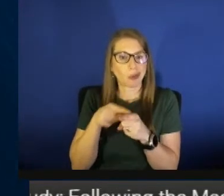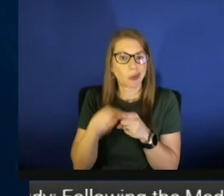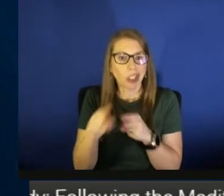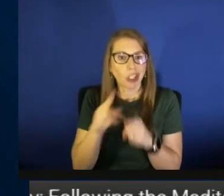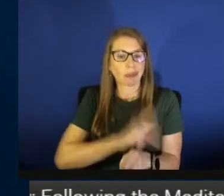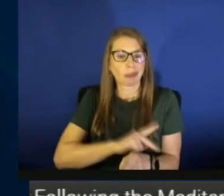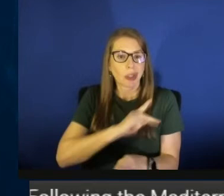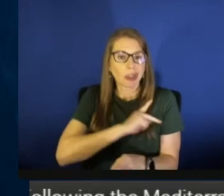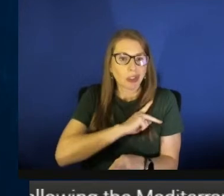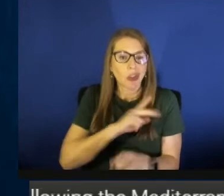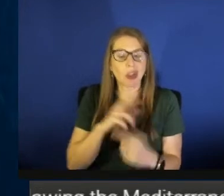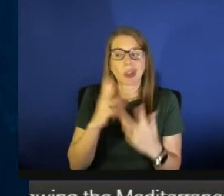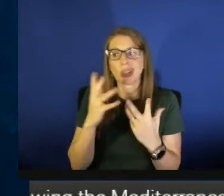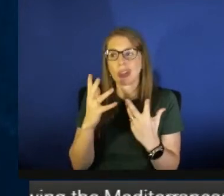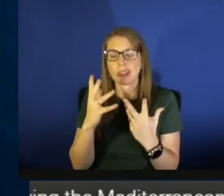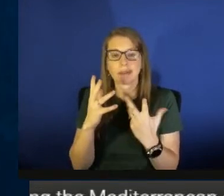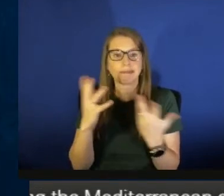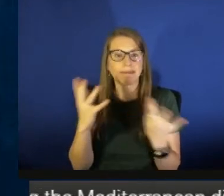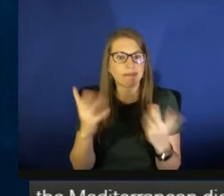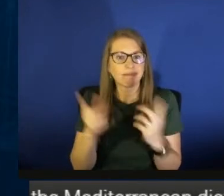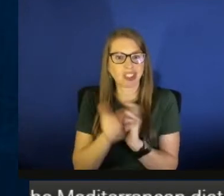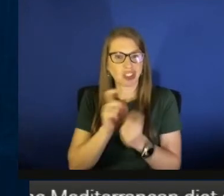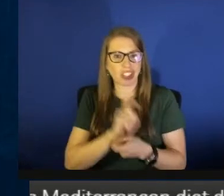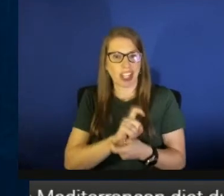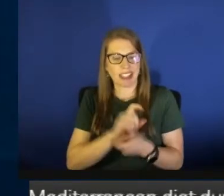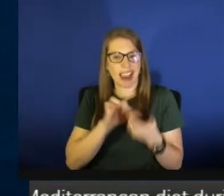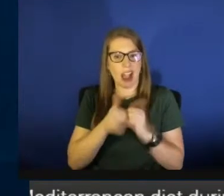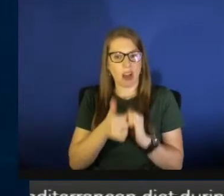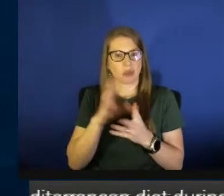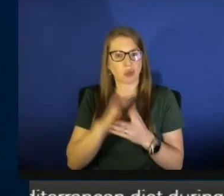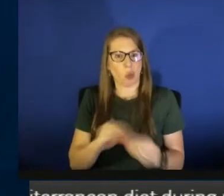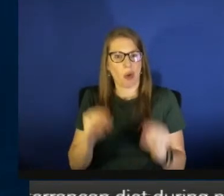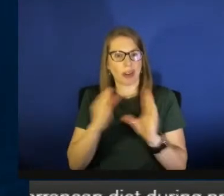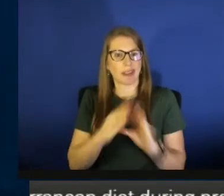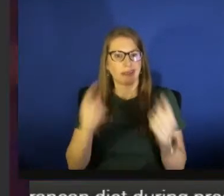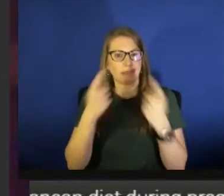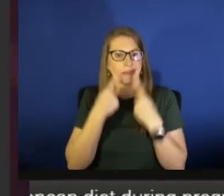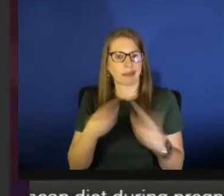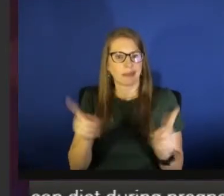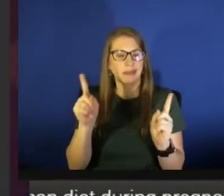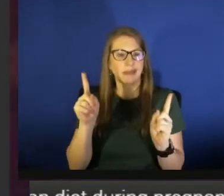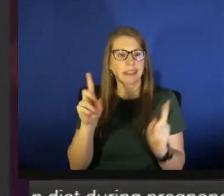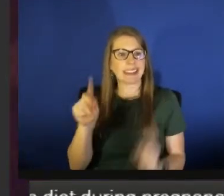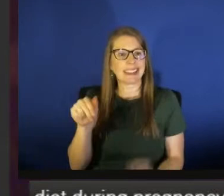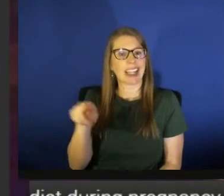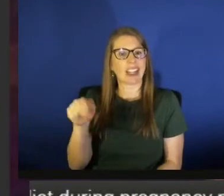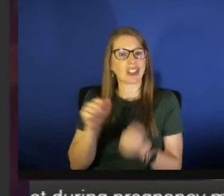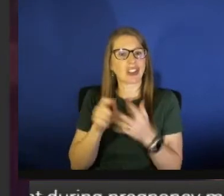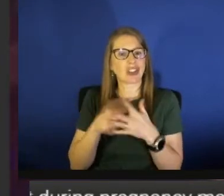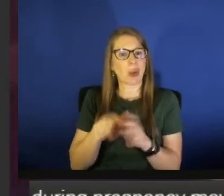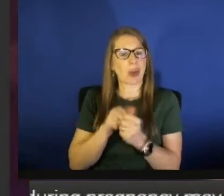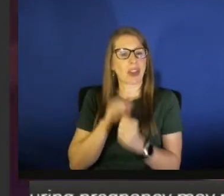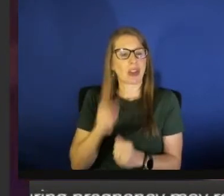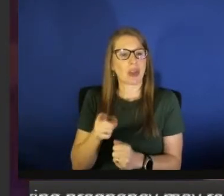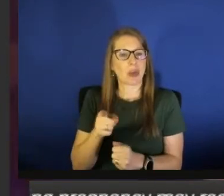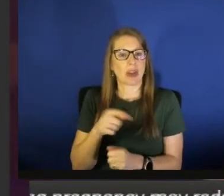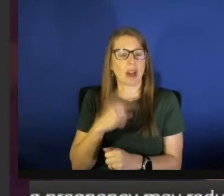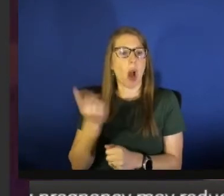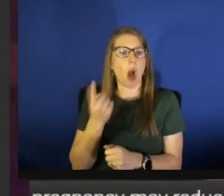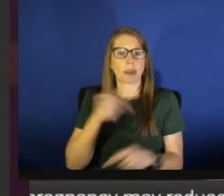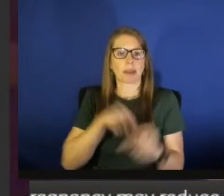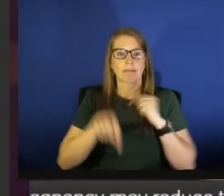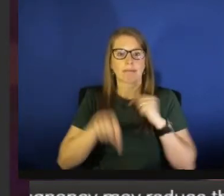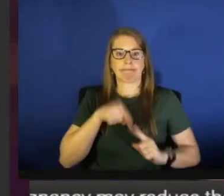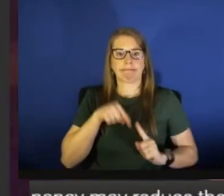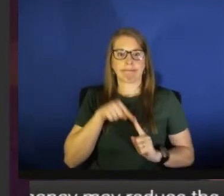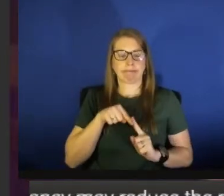profession? Has it changed you in the way you tell stories? Dana, I'm going to start with you. It always comes back to the